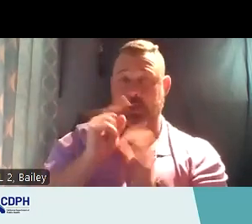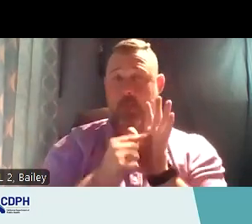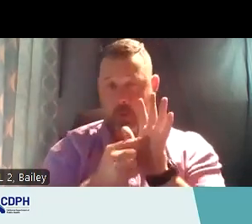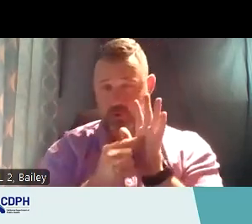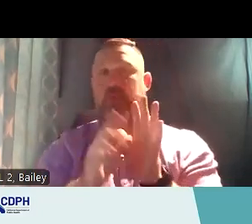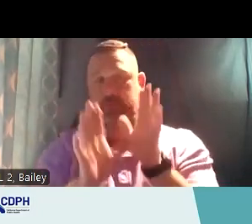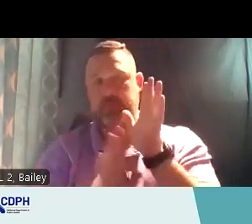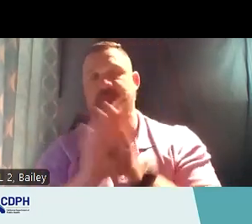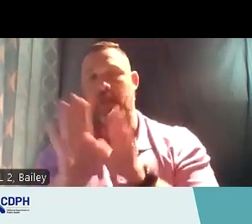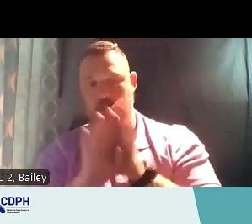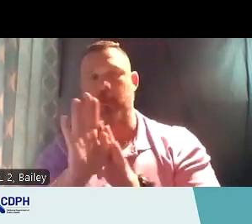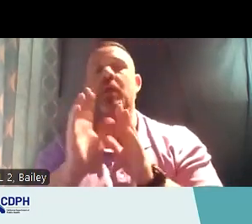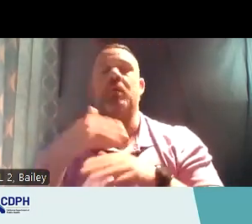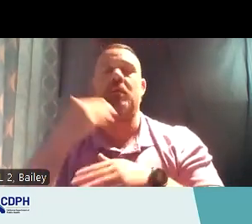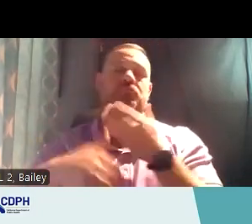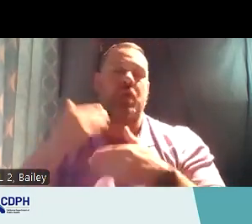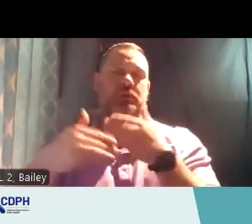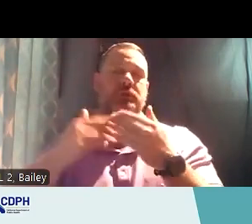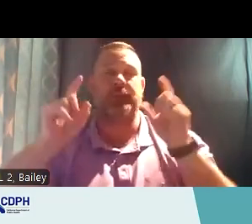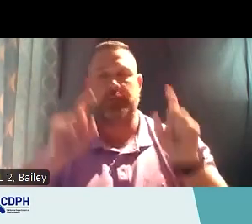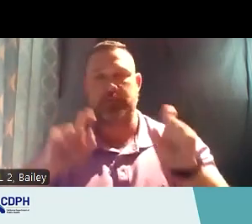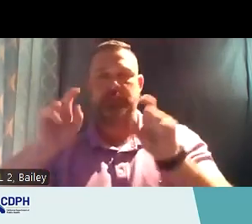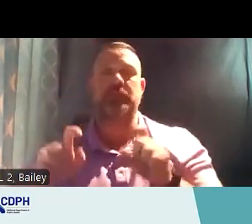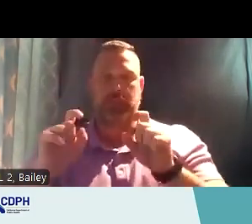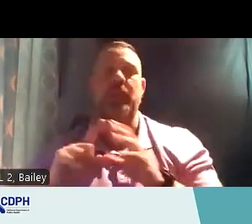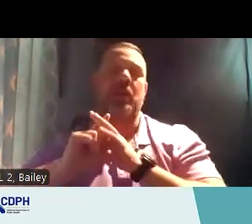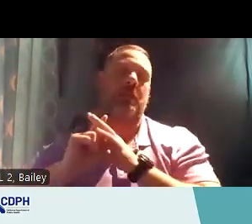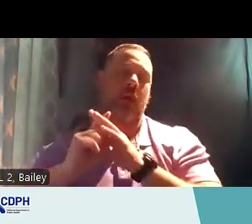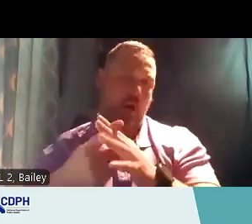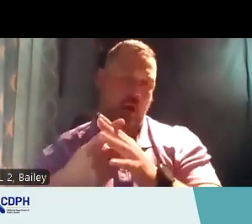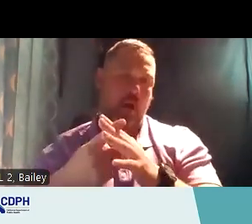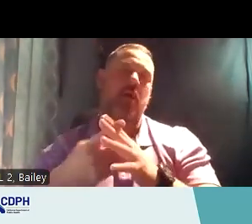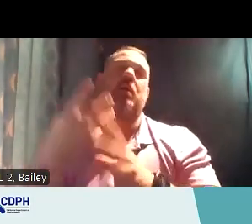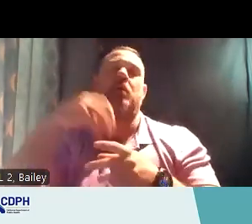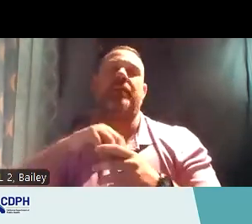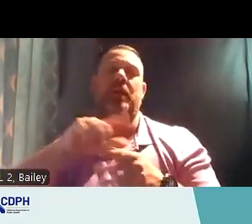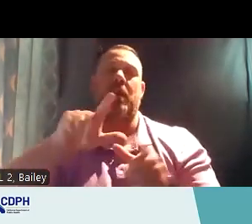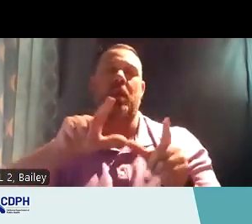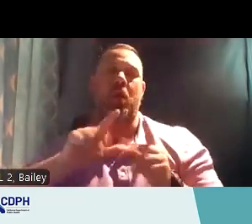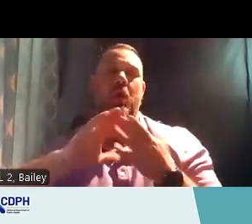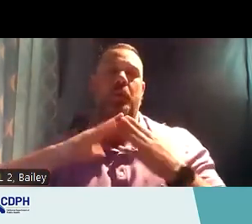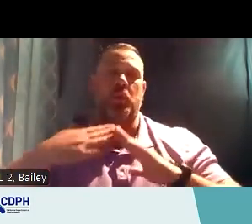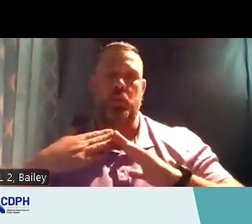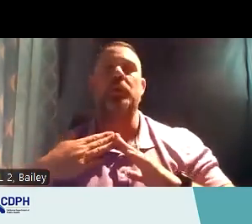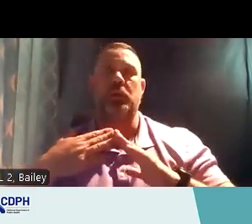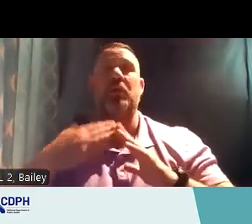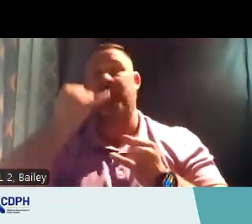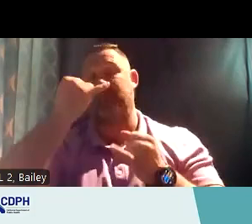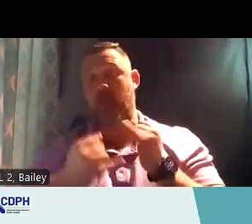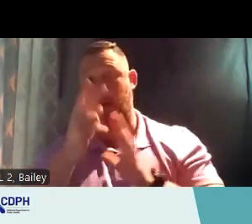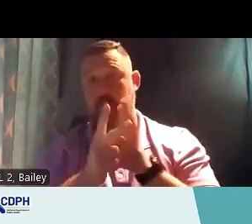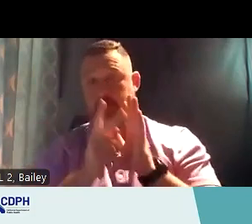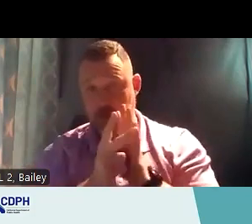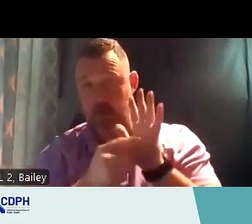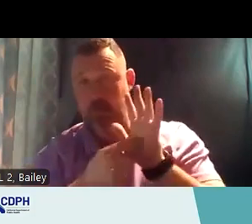been developed and are in the process of being tested and piloted within local communities. The final videos and